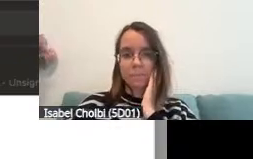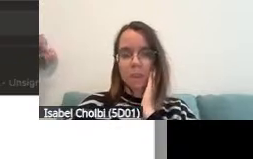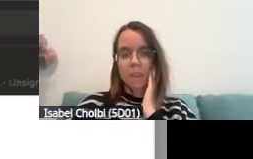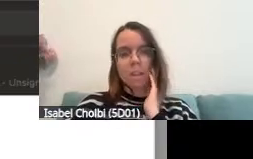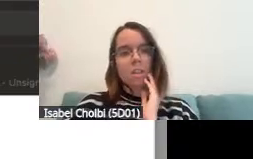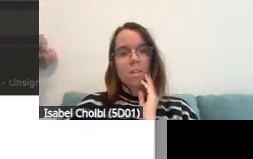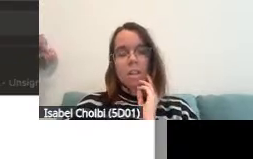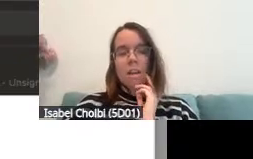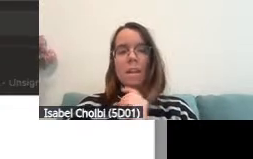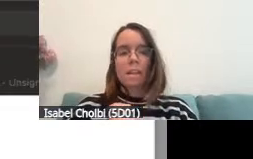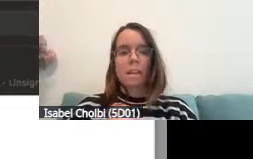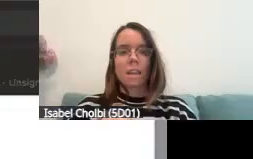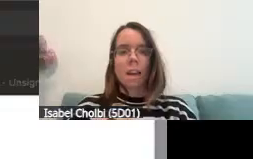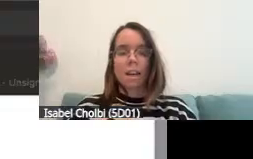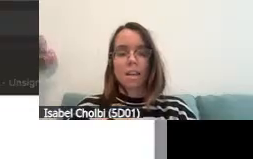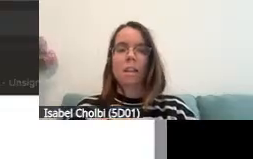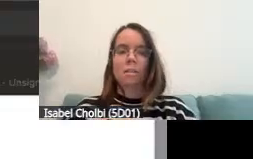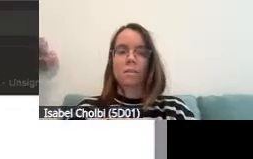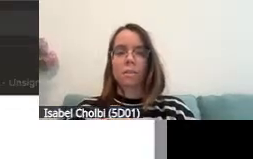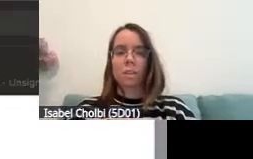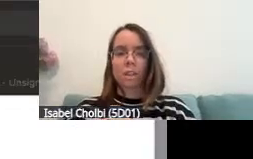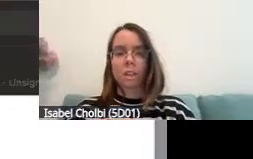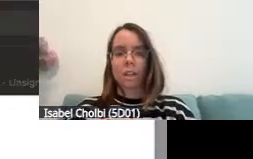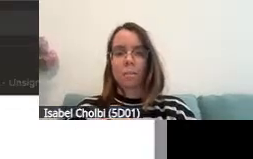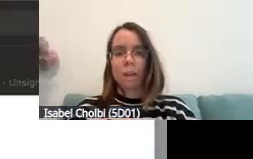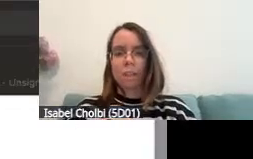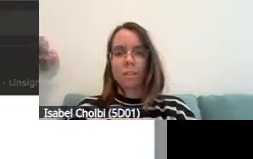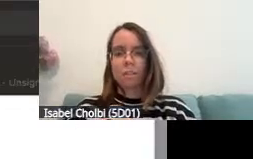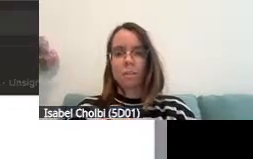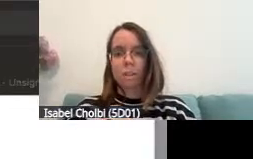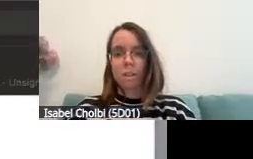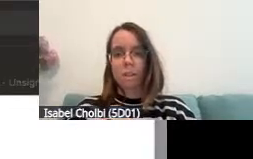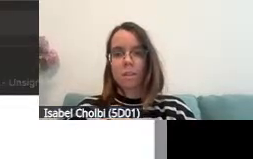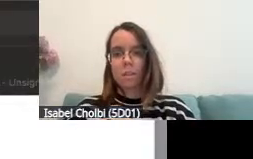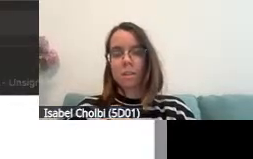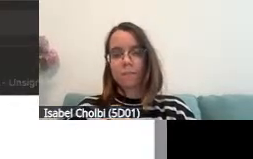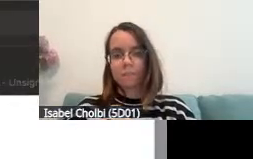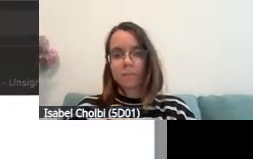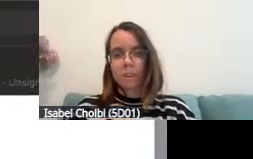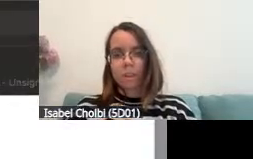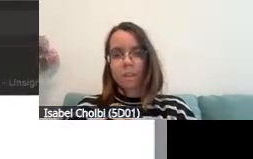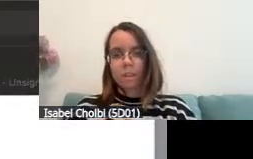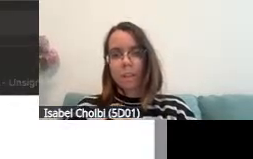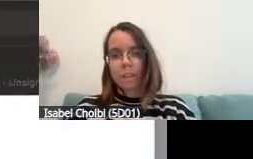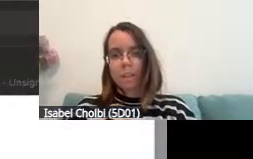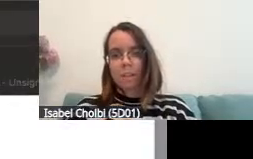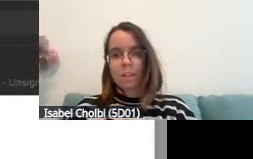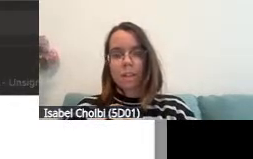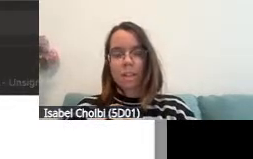5,702. So that means at the end of the quarter, our balance was